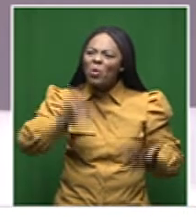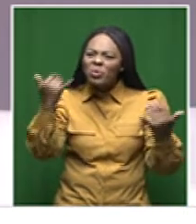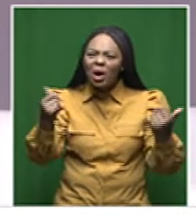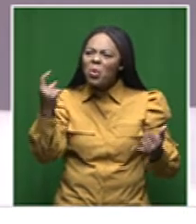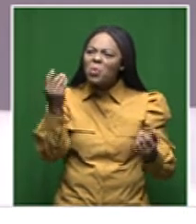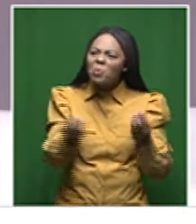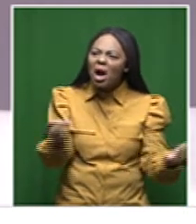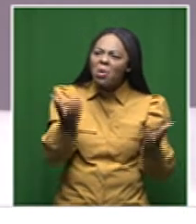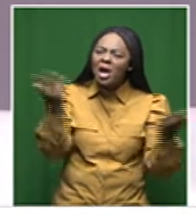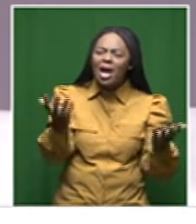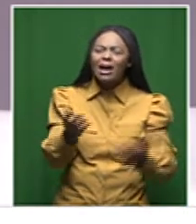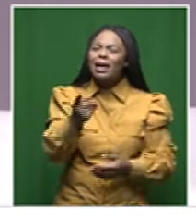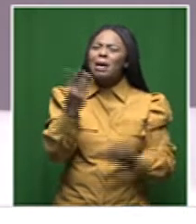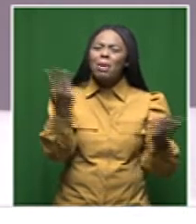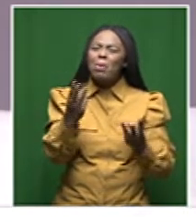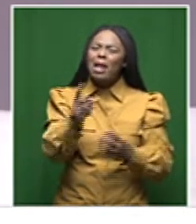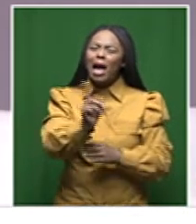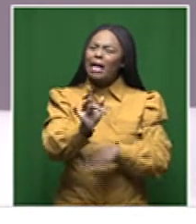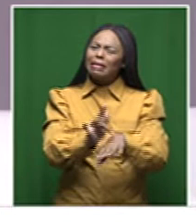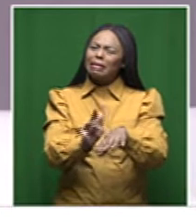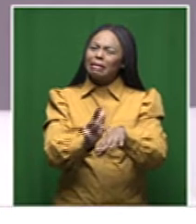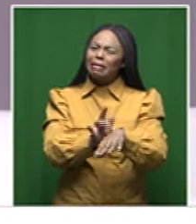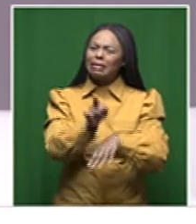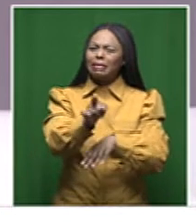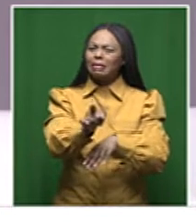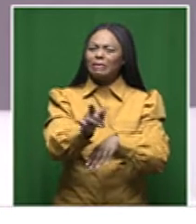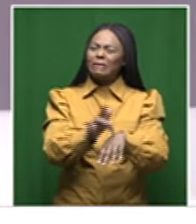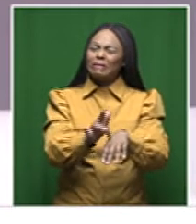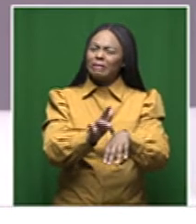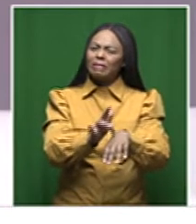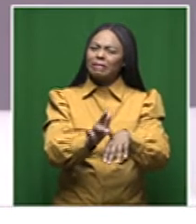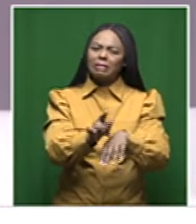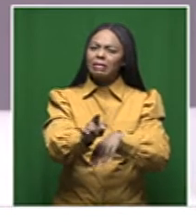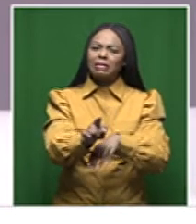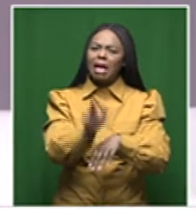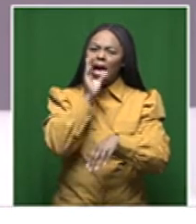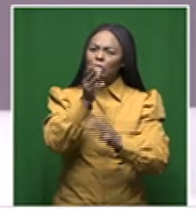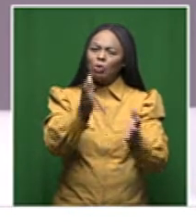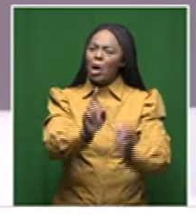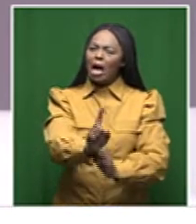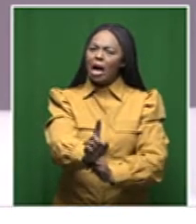really stay away from questions like that. But number two,